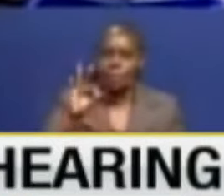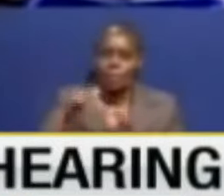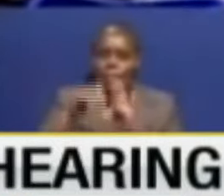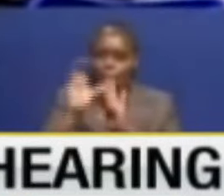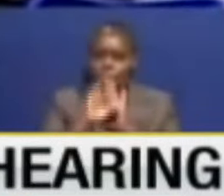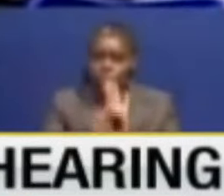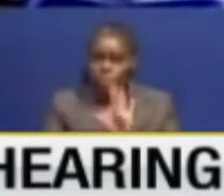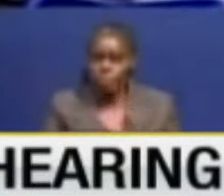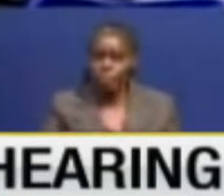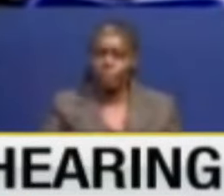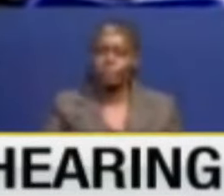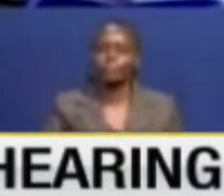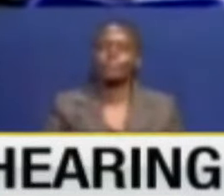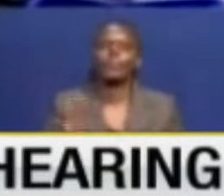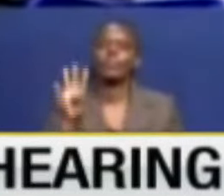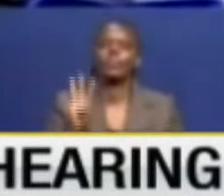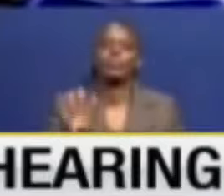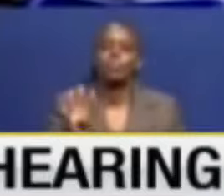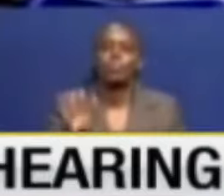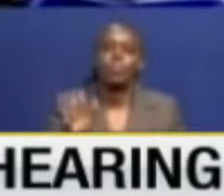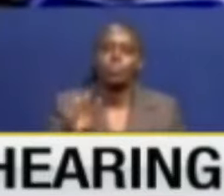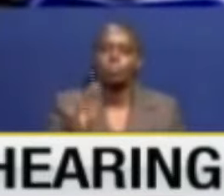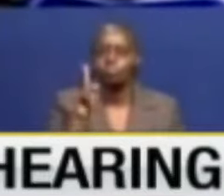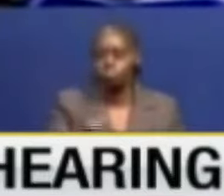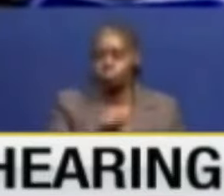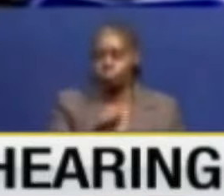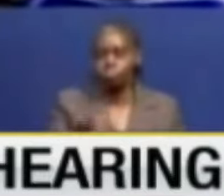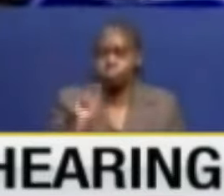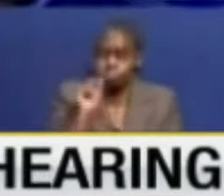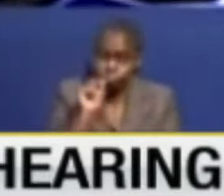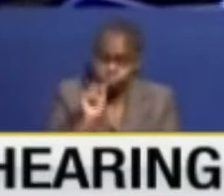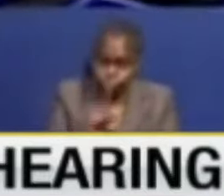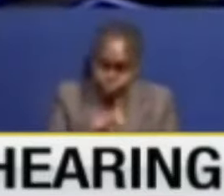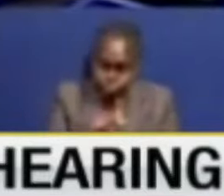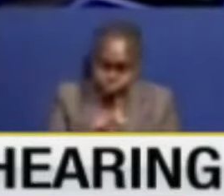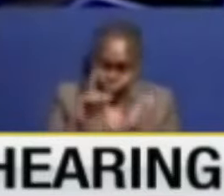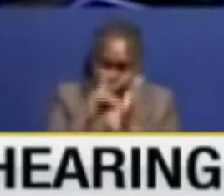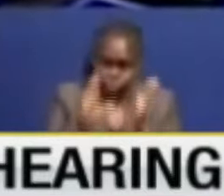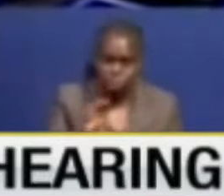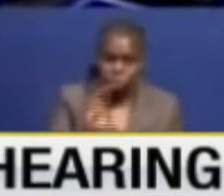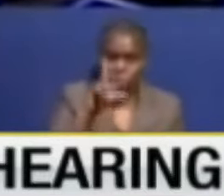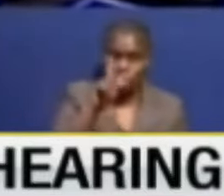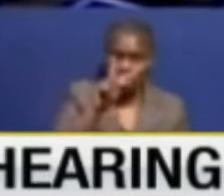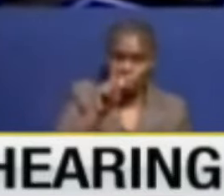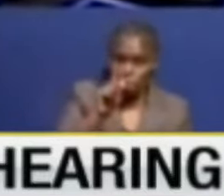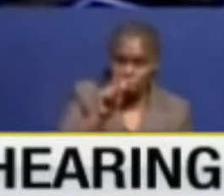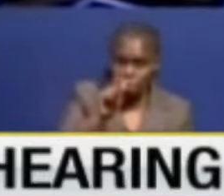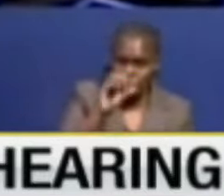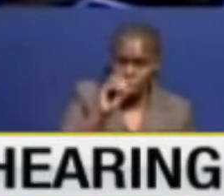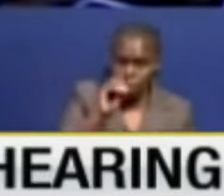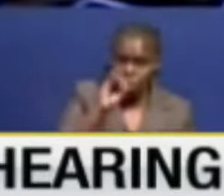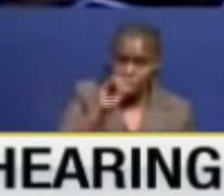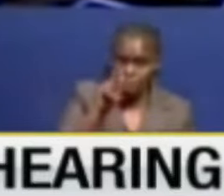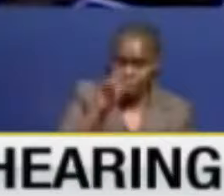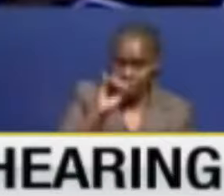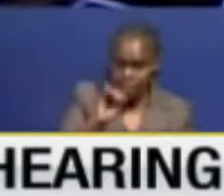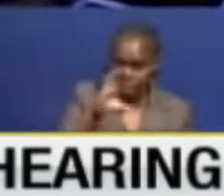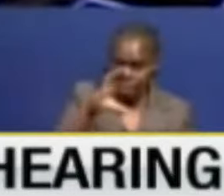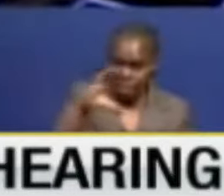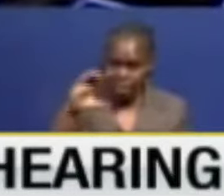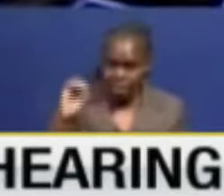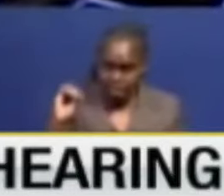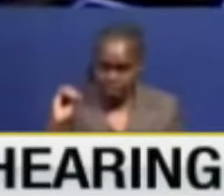Constitution. 4, illegally dismissing Dr. Ntoiti, CEO of